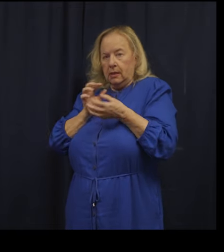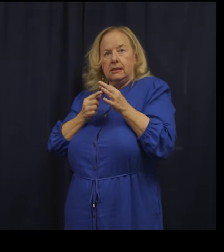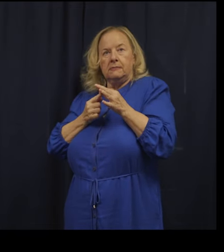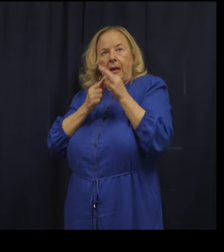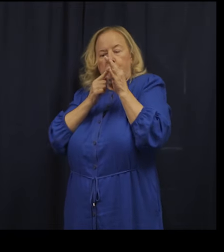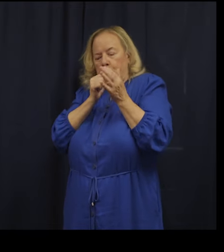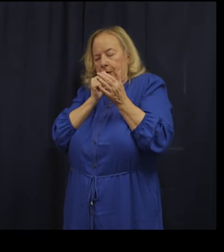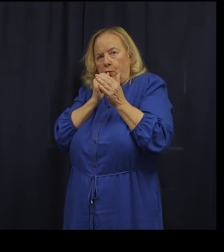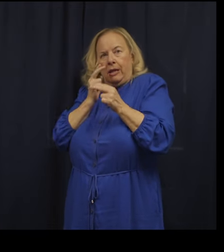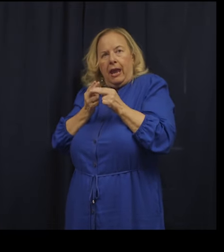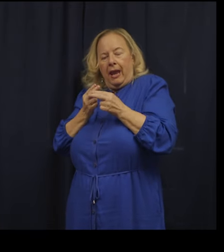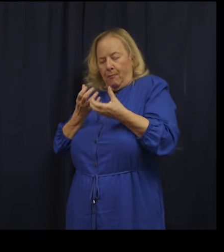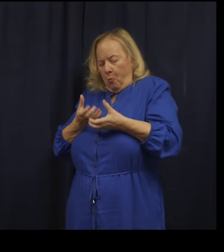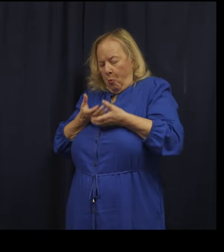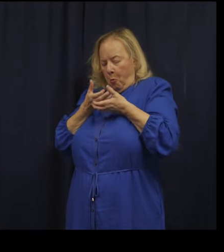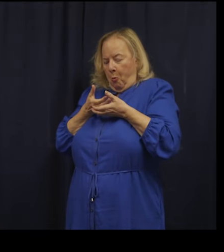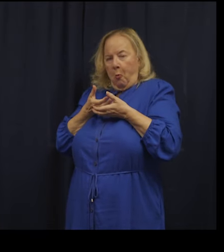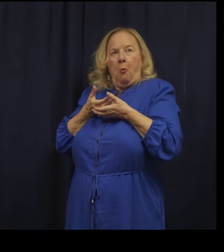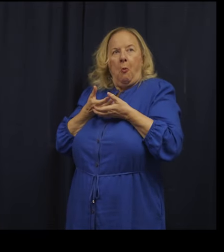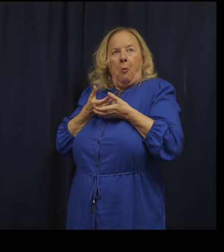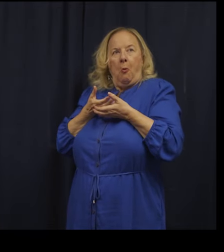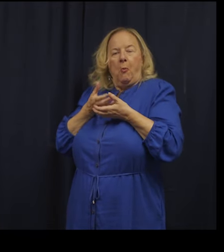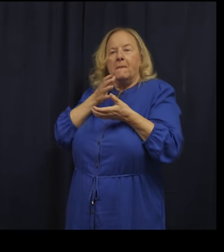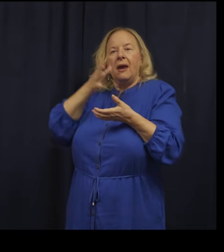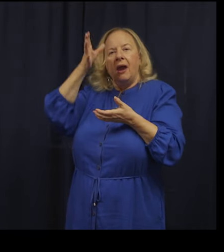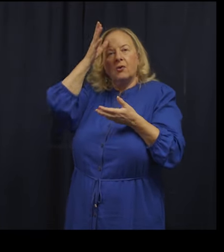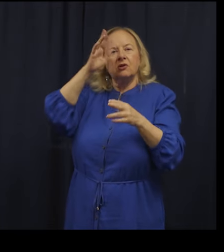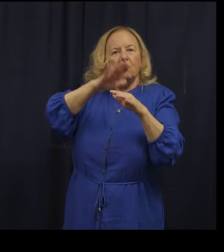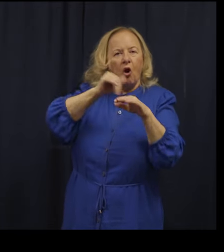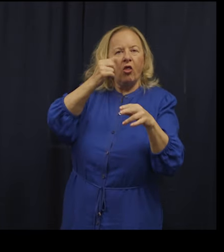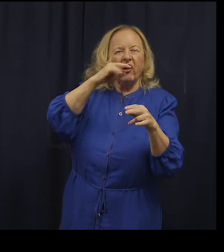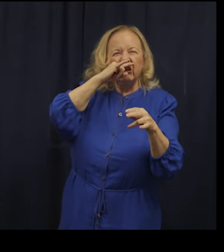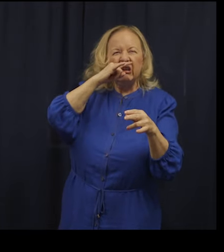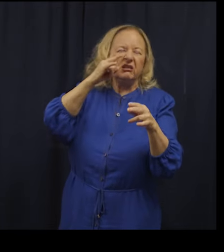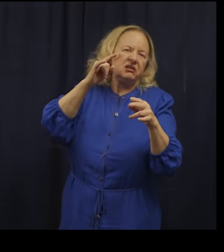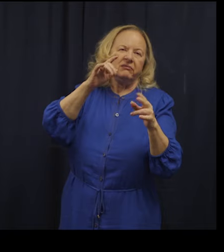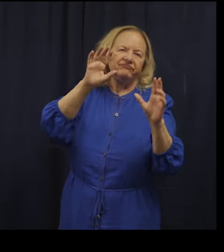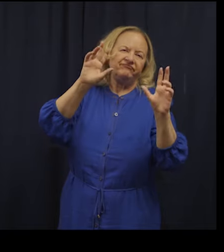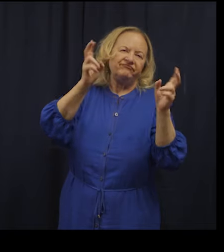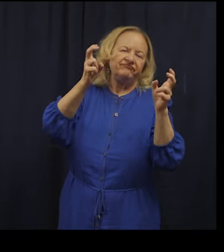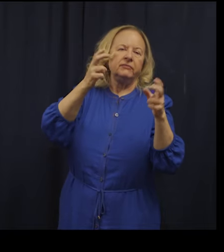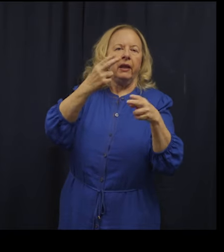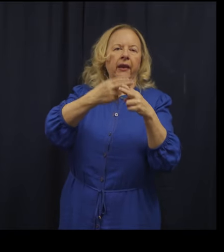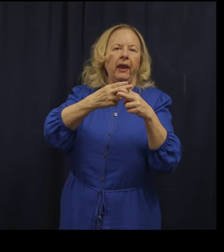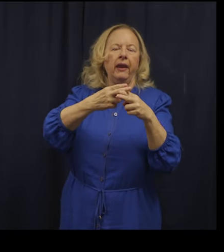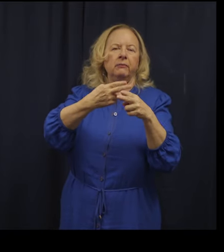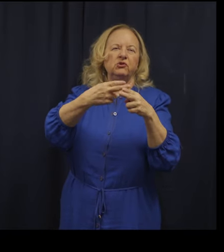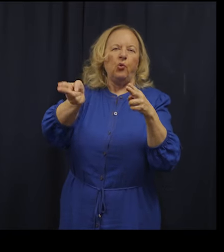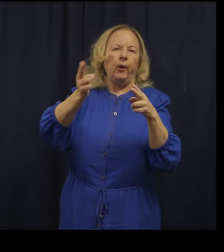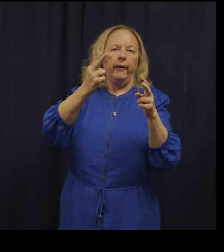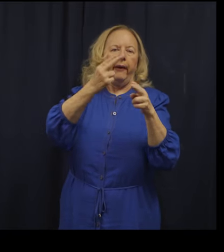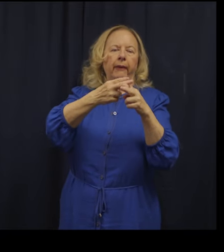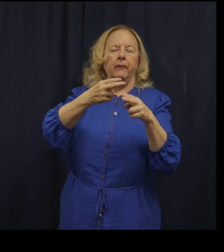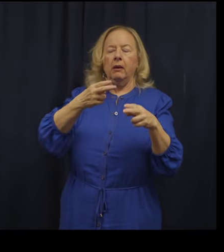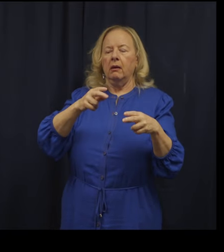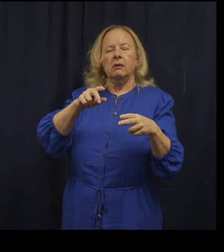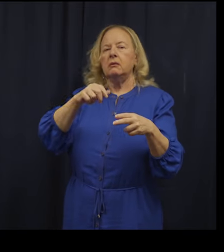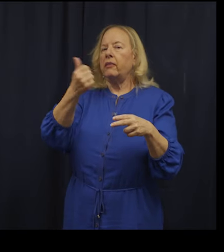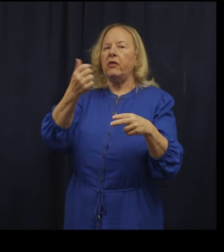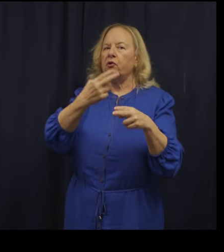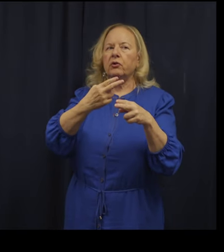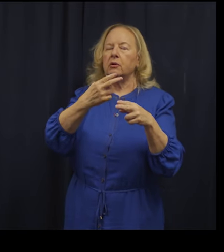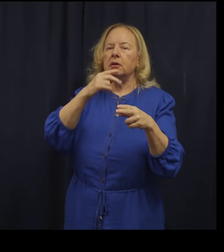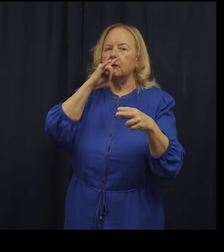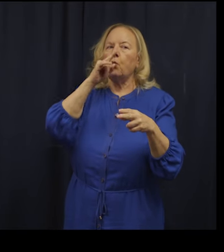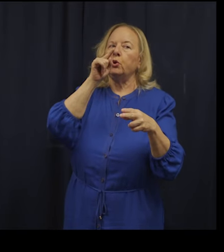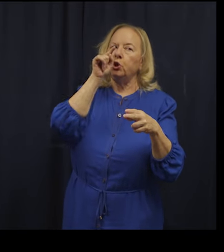special secret name. It's just like when parents call their own kids a nickname, okay? None of the other kids get